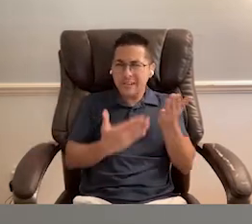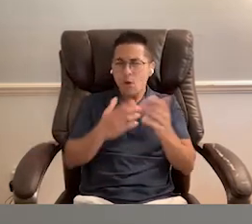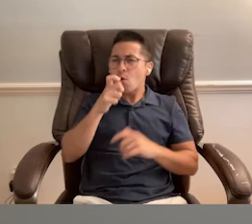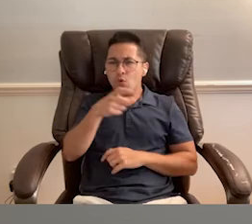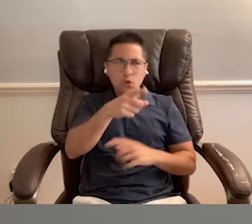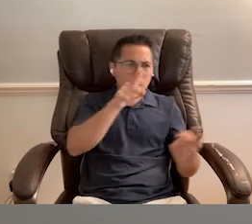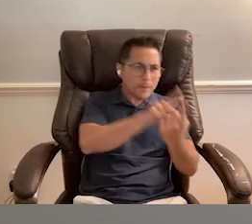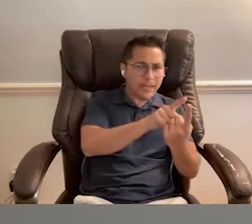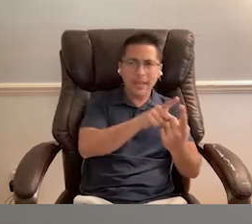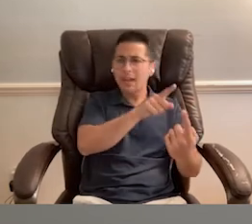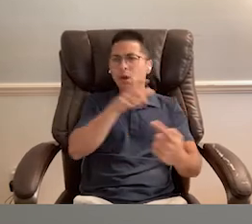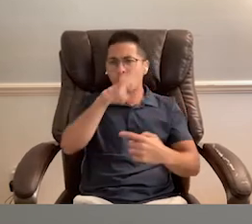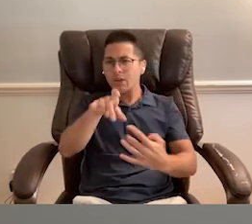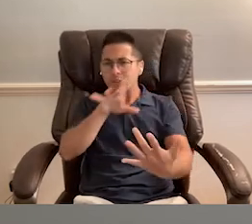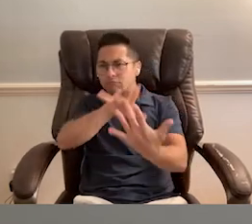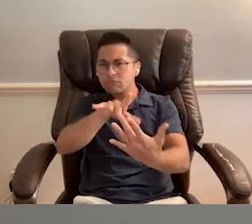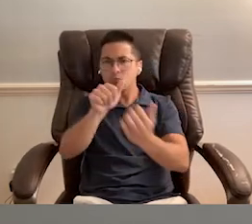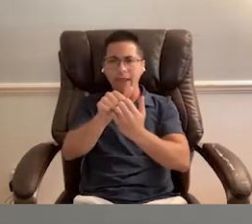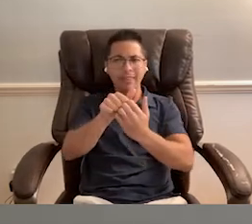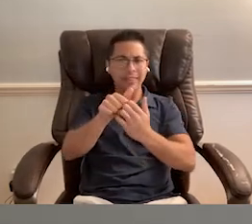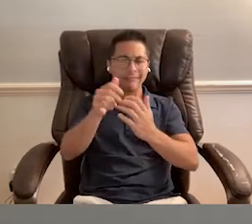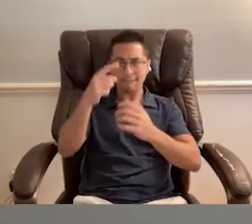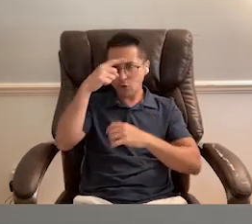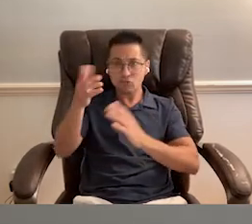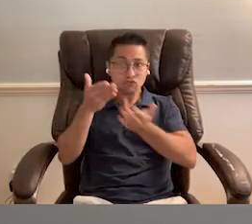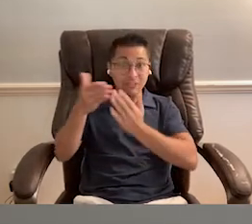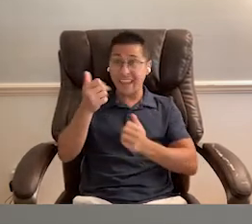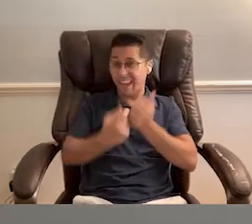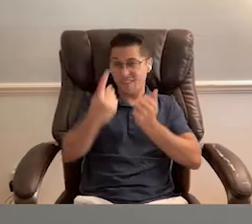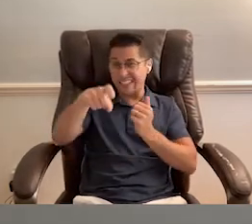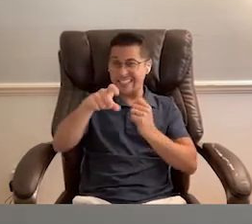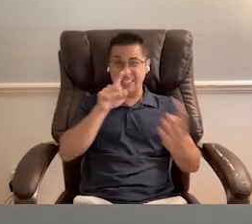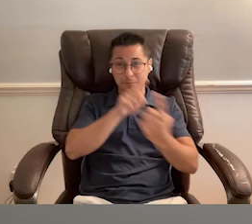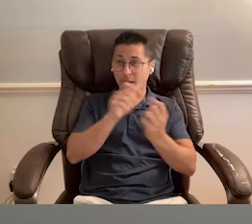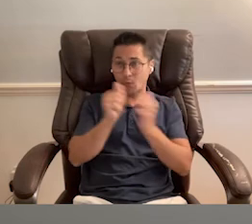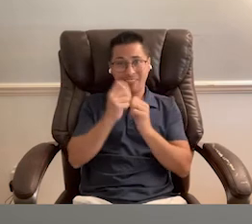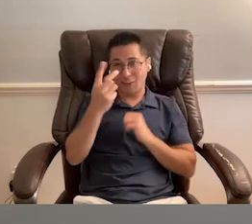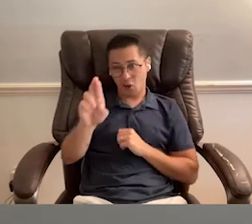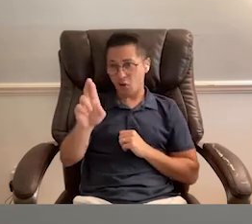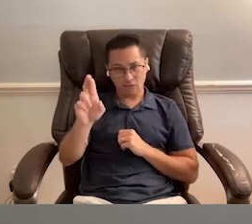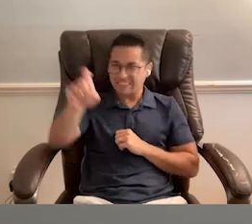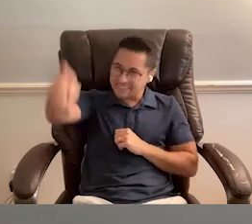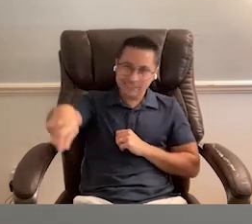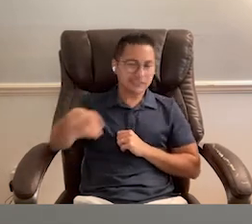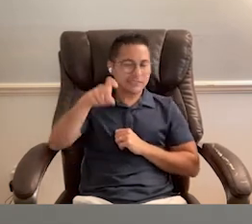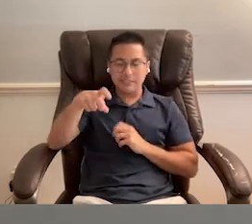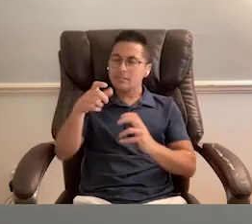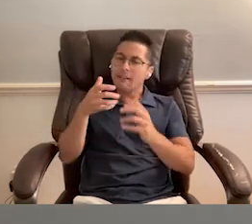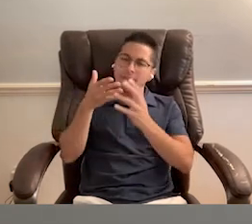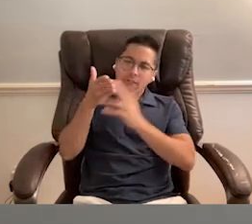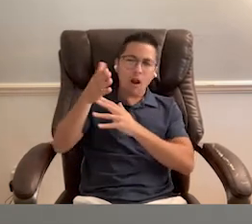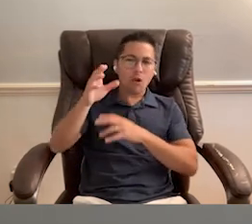you meet and who you need to hook up with in terms of services. Everybody in this room needs to meet with vocational rehabilitation, needs to follow through